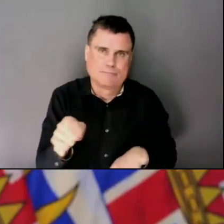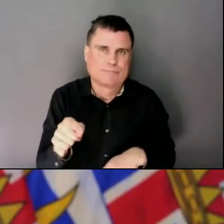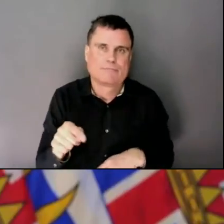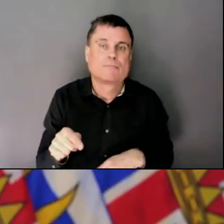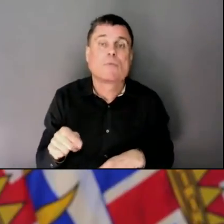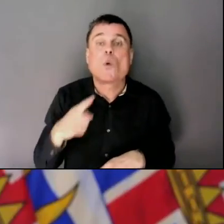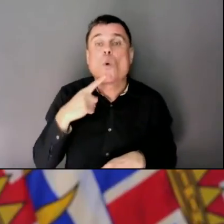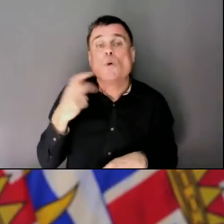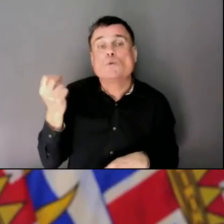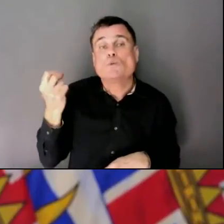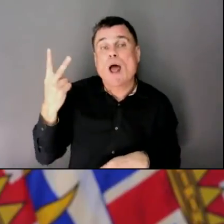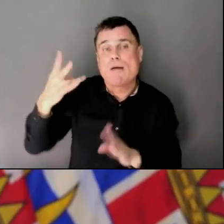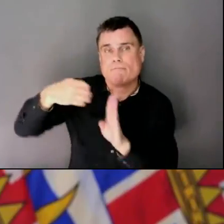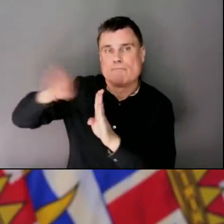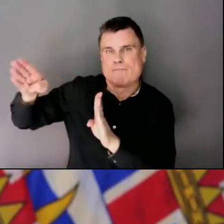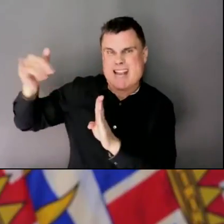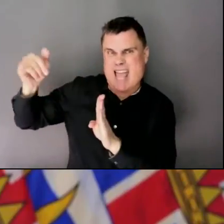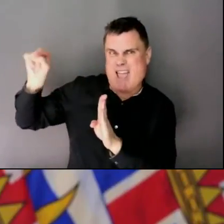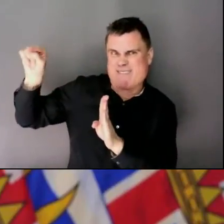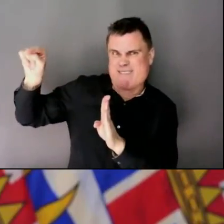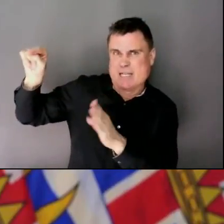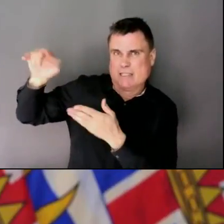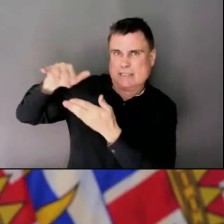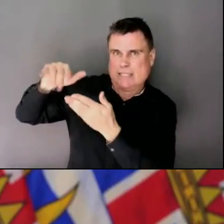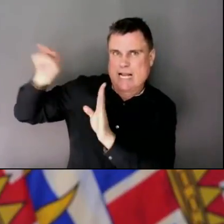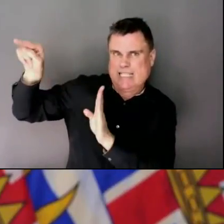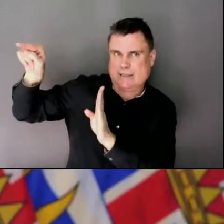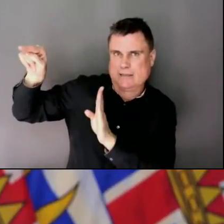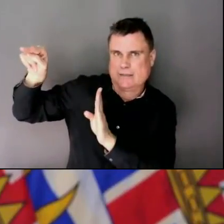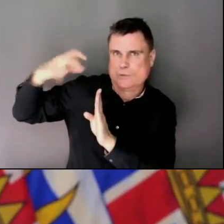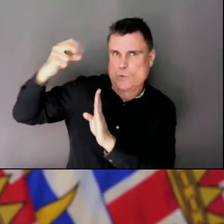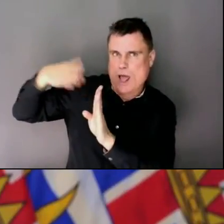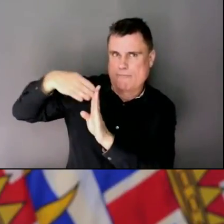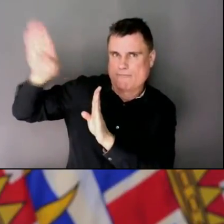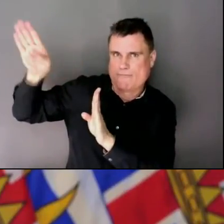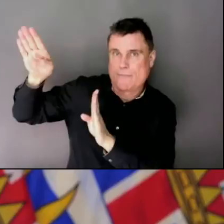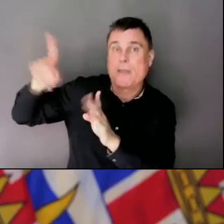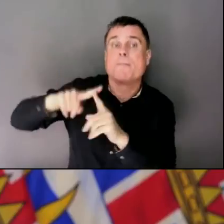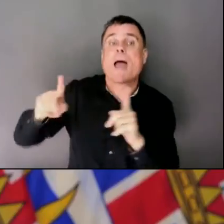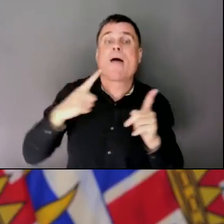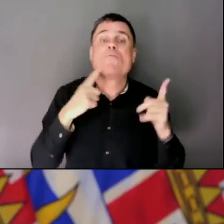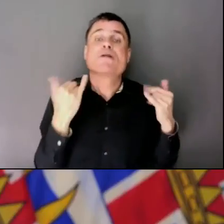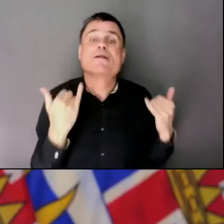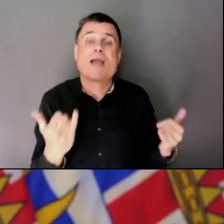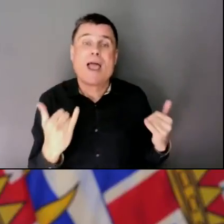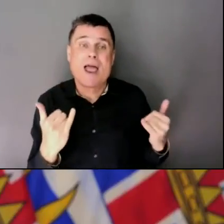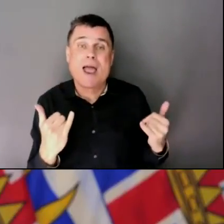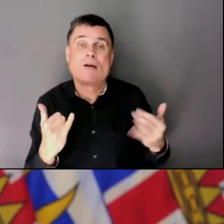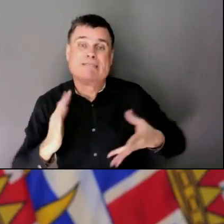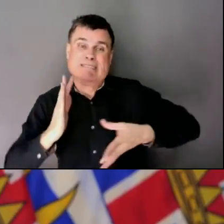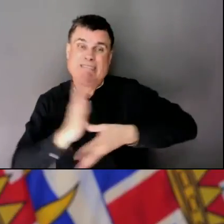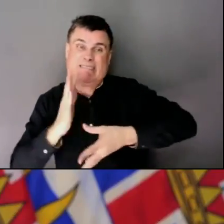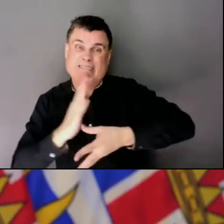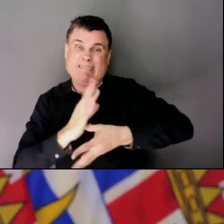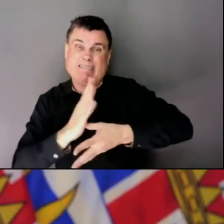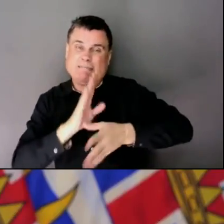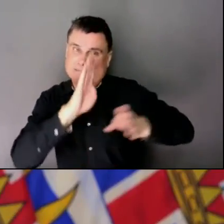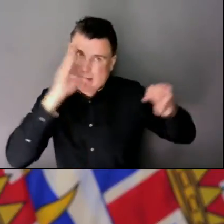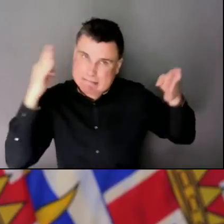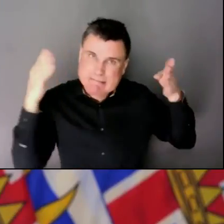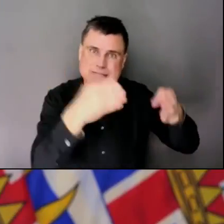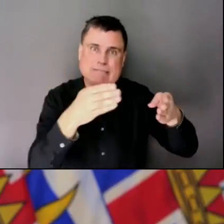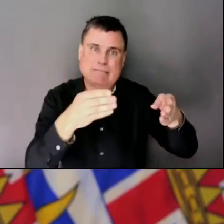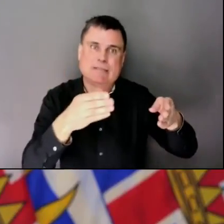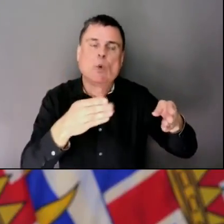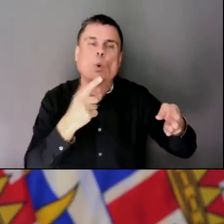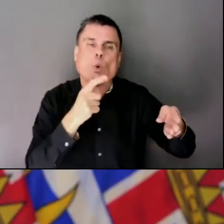who are most likely to have severe illness from COVID, and that's where the vaccines, I mean, I think the other side of this is